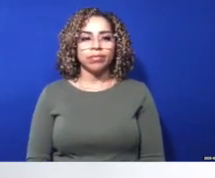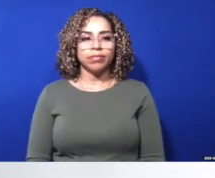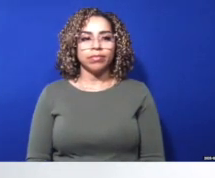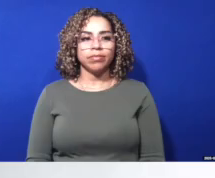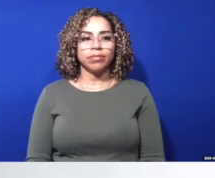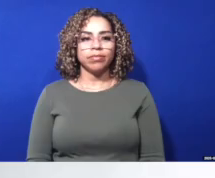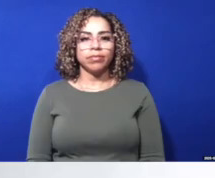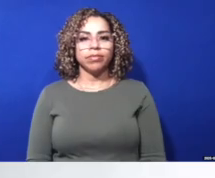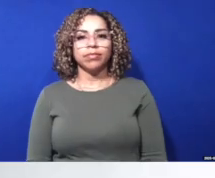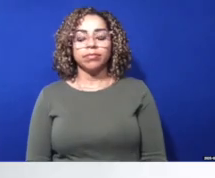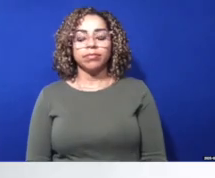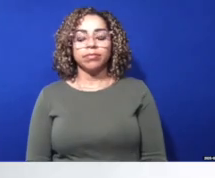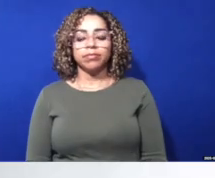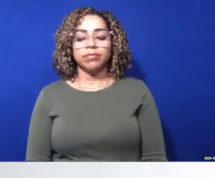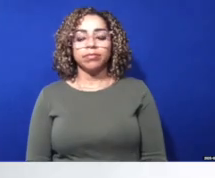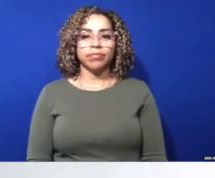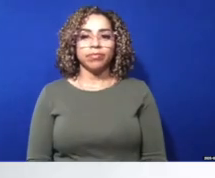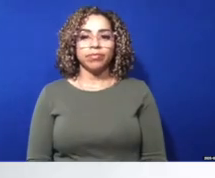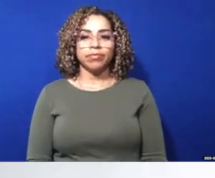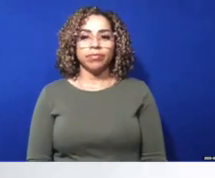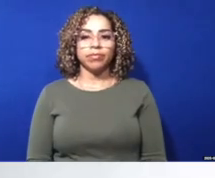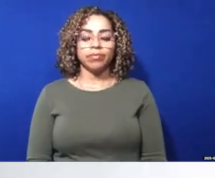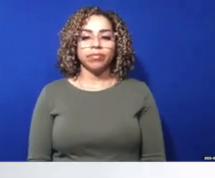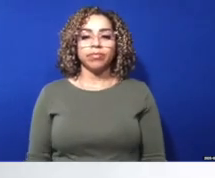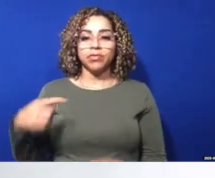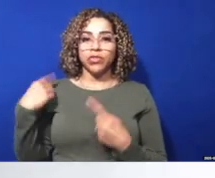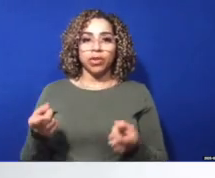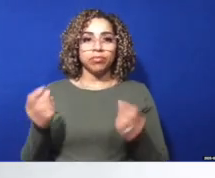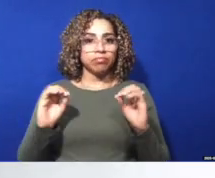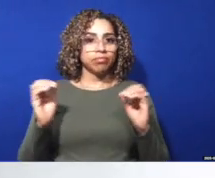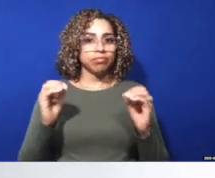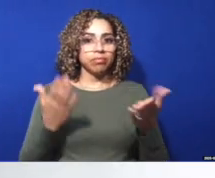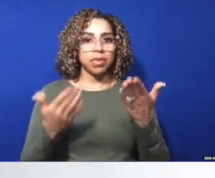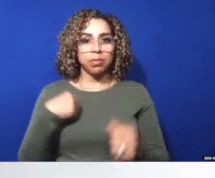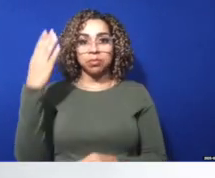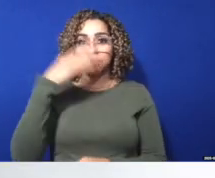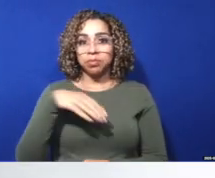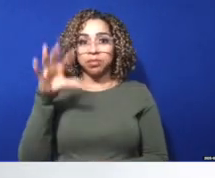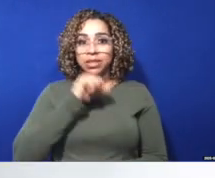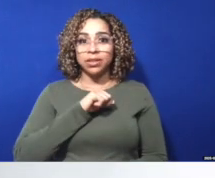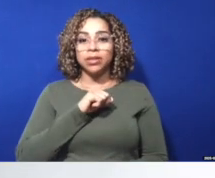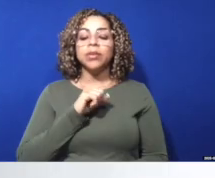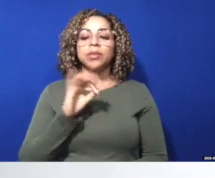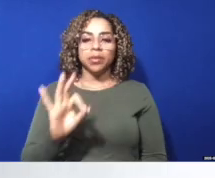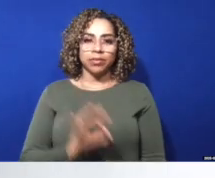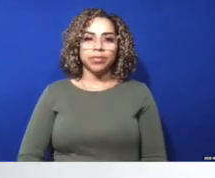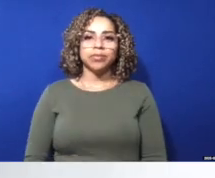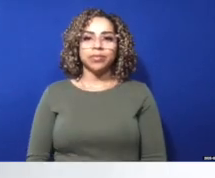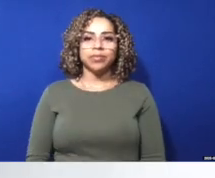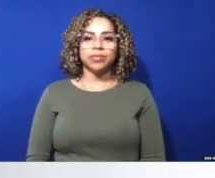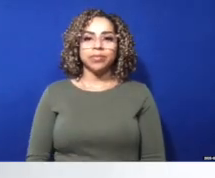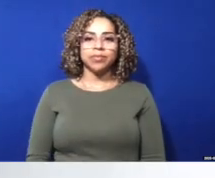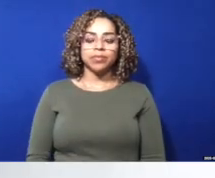So far, I am not seeing any raised hands unless I'm missing anything. Oh, here we go.